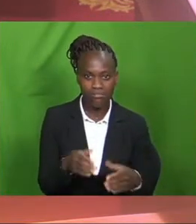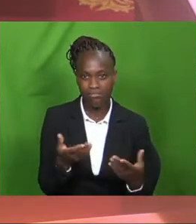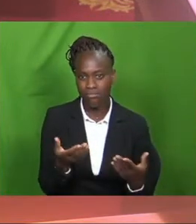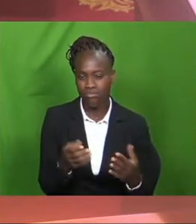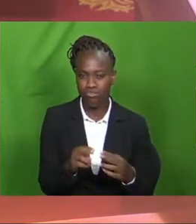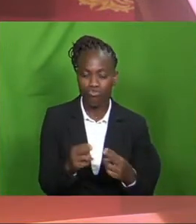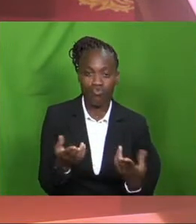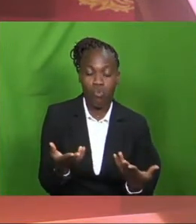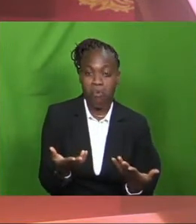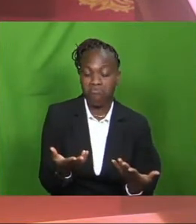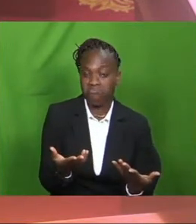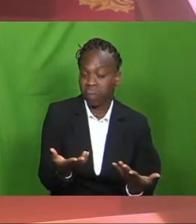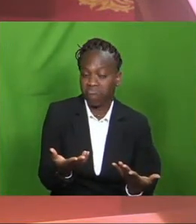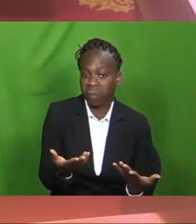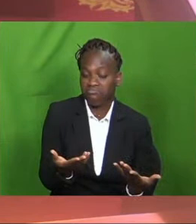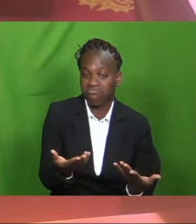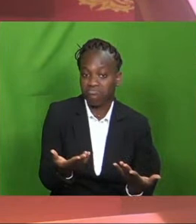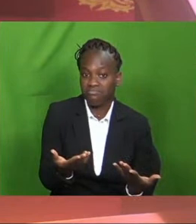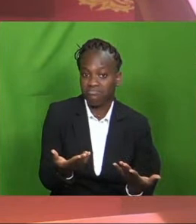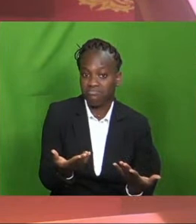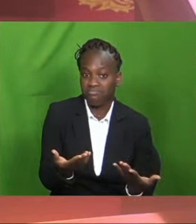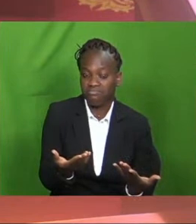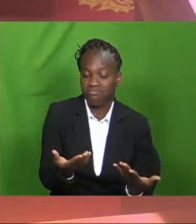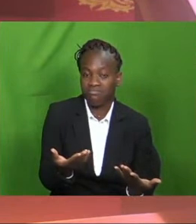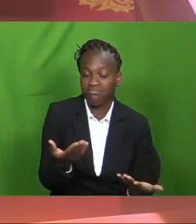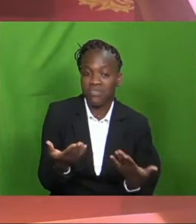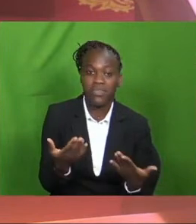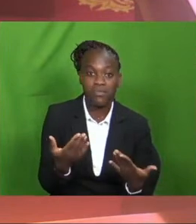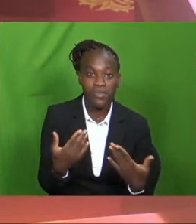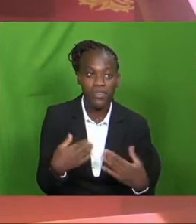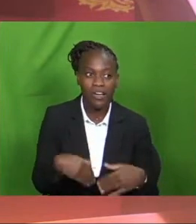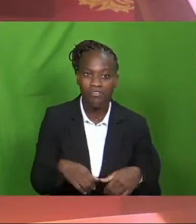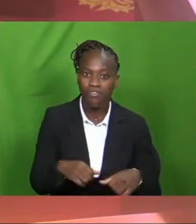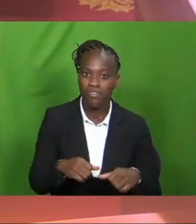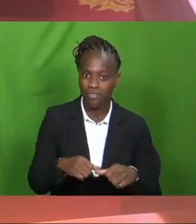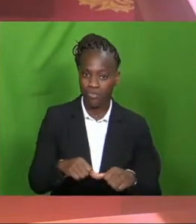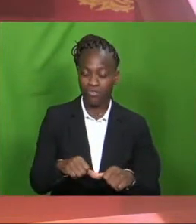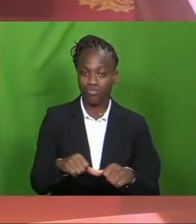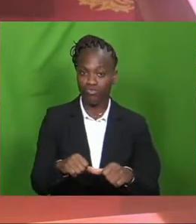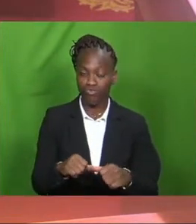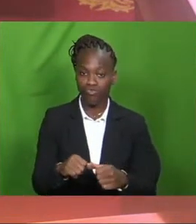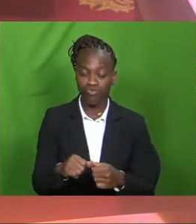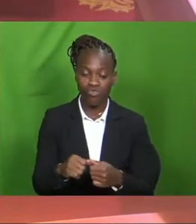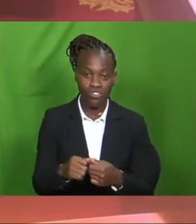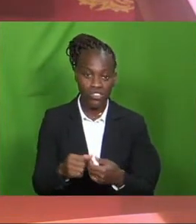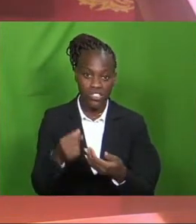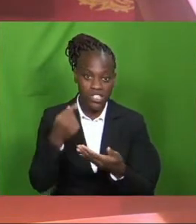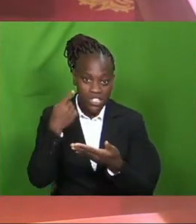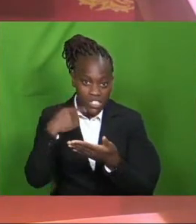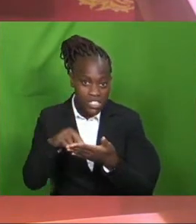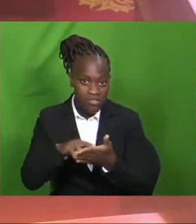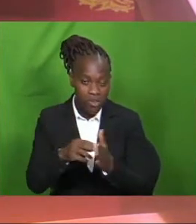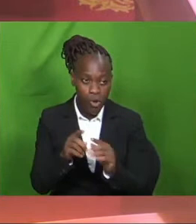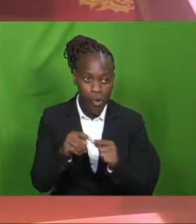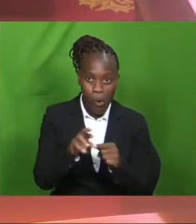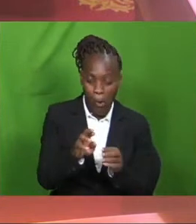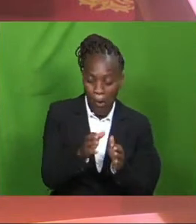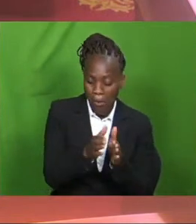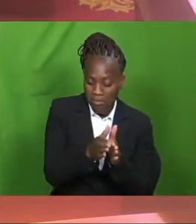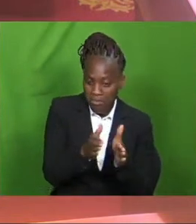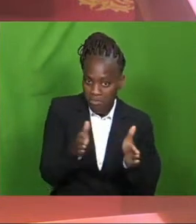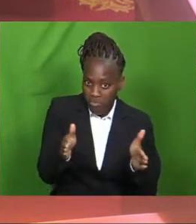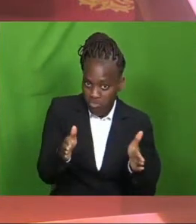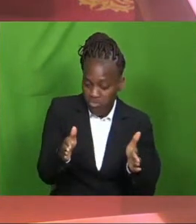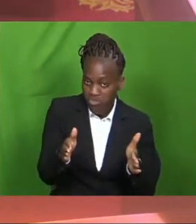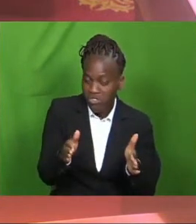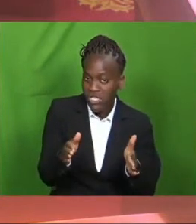come under routine maintenance program, it may come under periodic maintenance program,